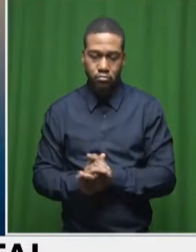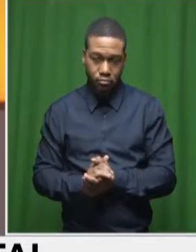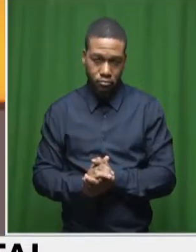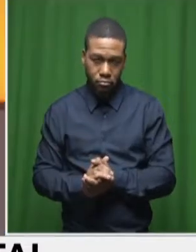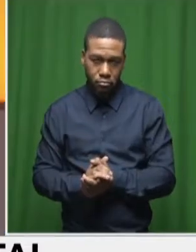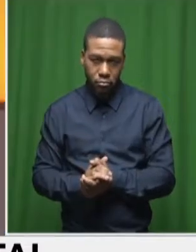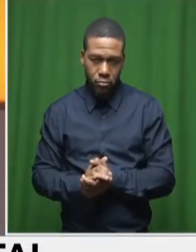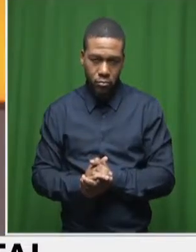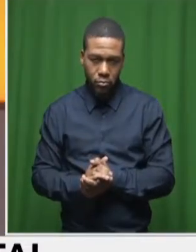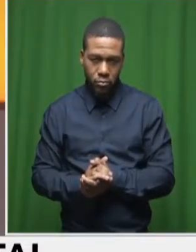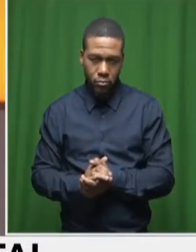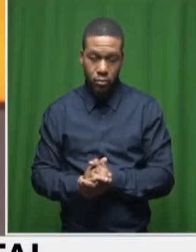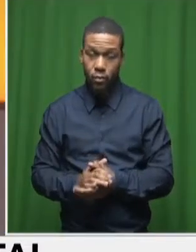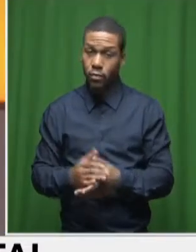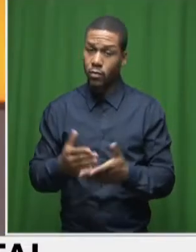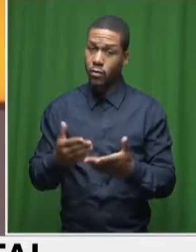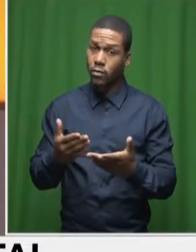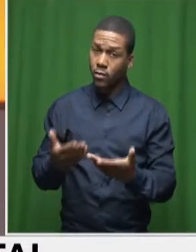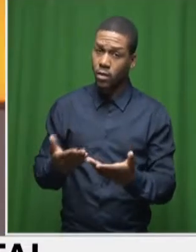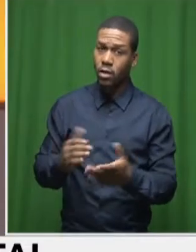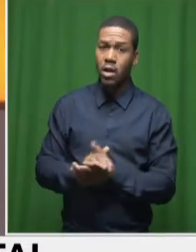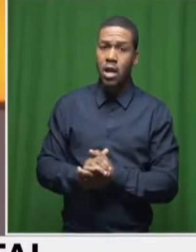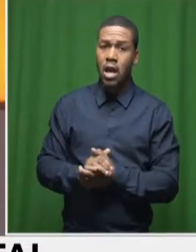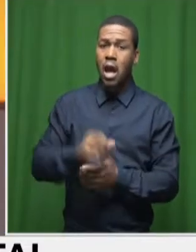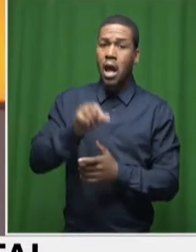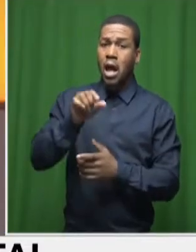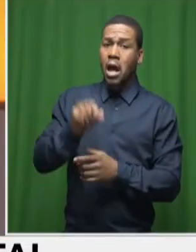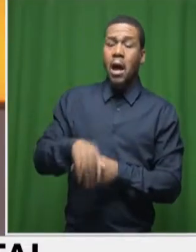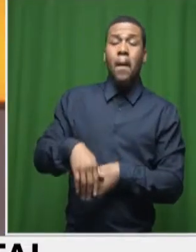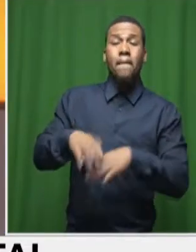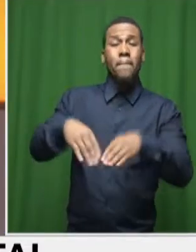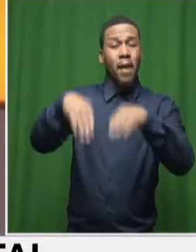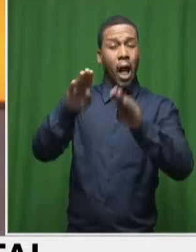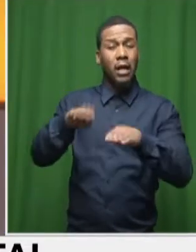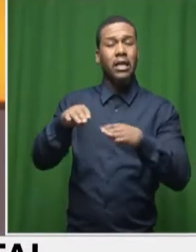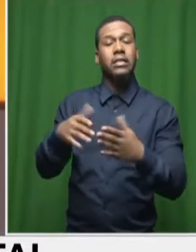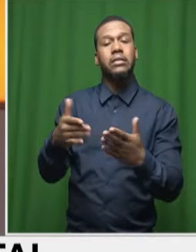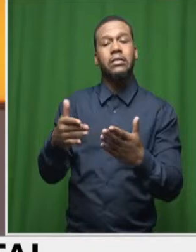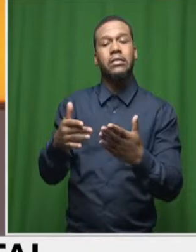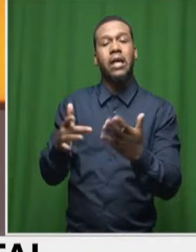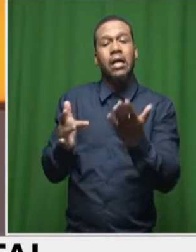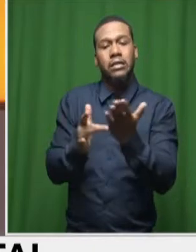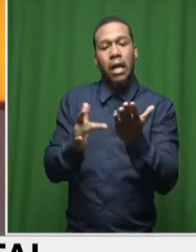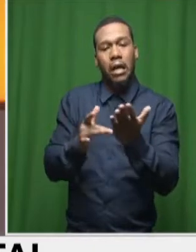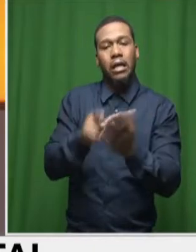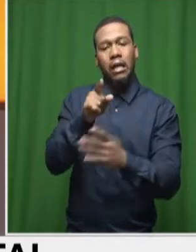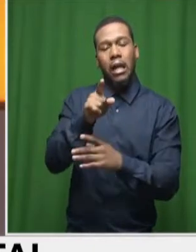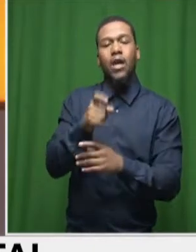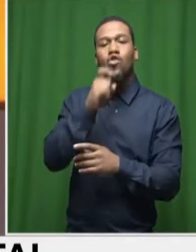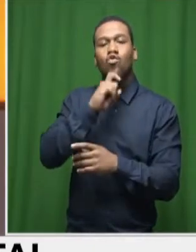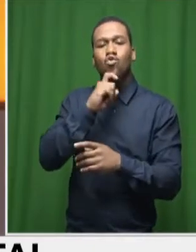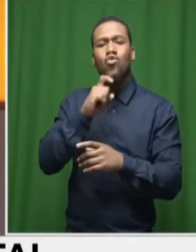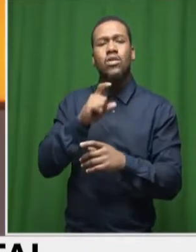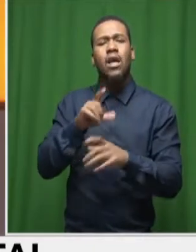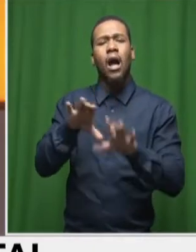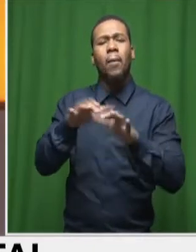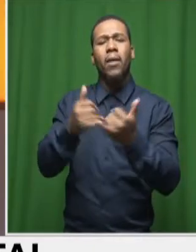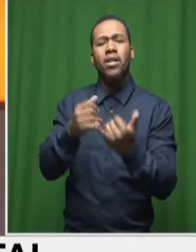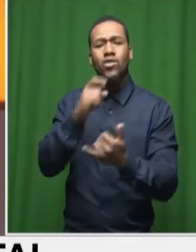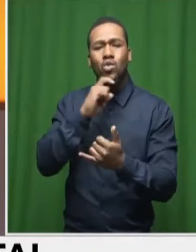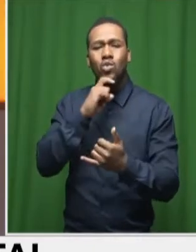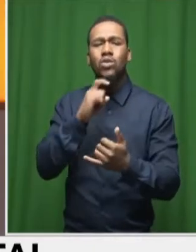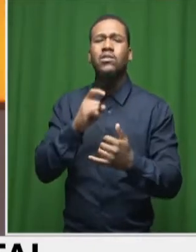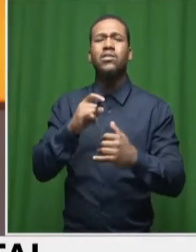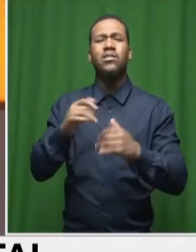Now, Blankett Tech is a company that's using technology to address the shortages of books, internet connectivity. So how is